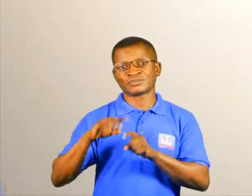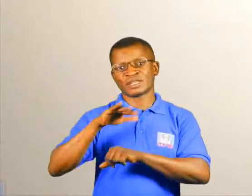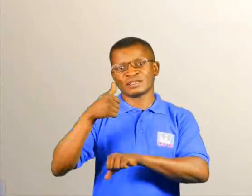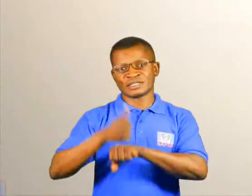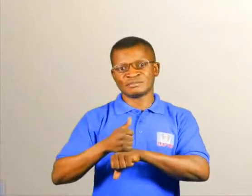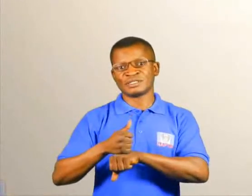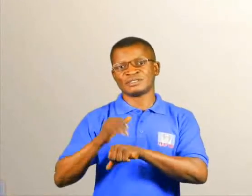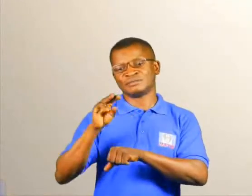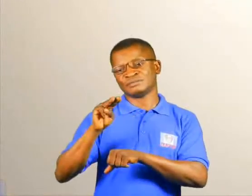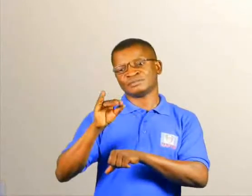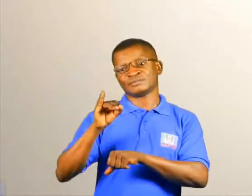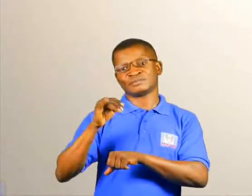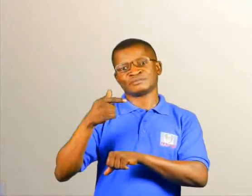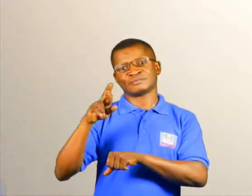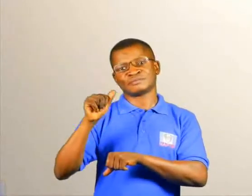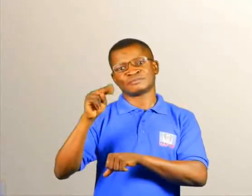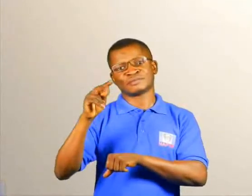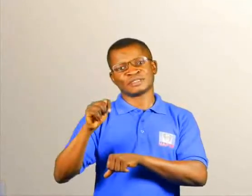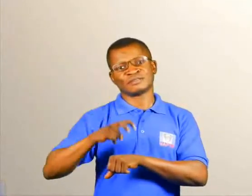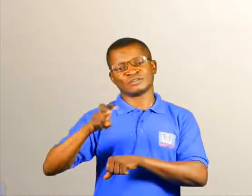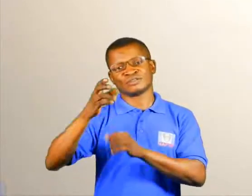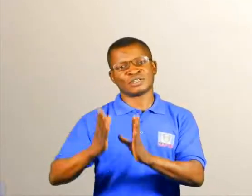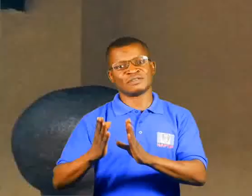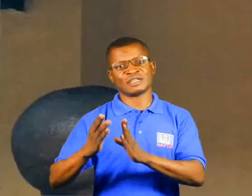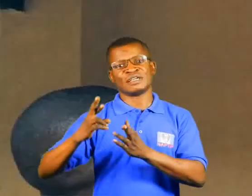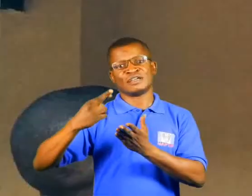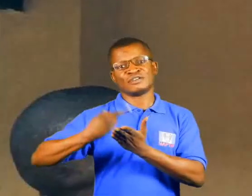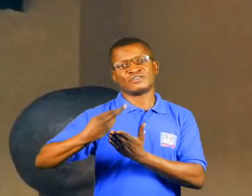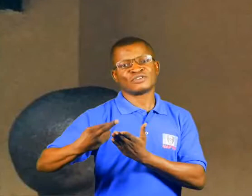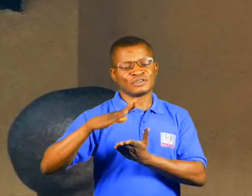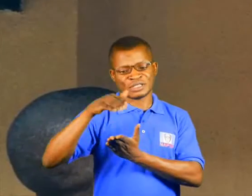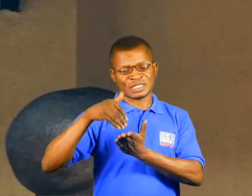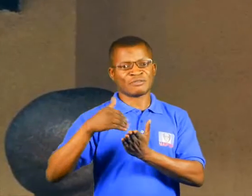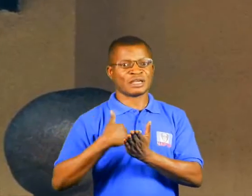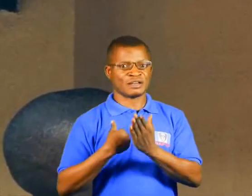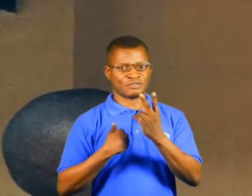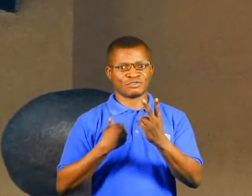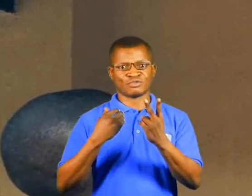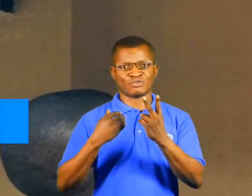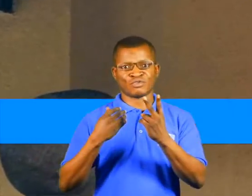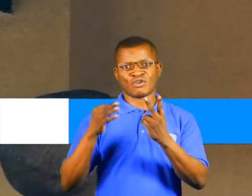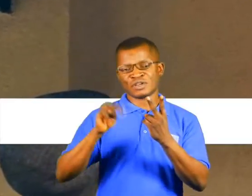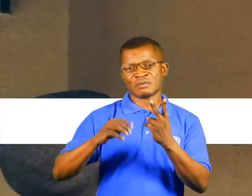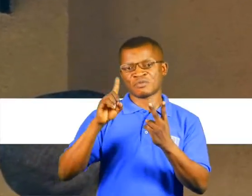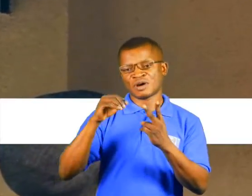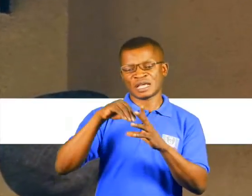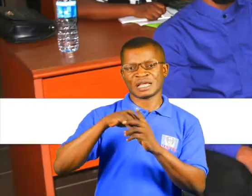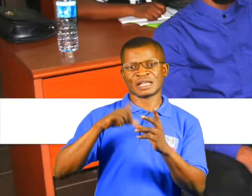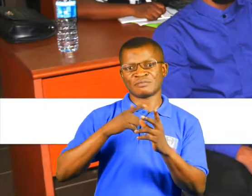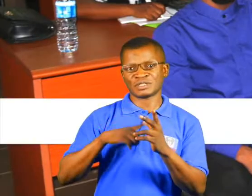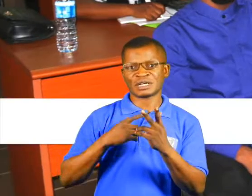to establish what we call the Migrants Resource Centers. As at date, we have 3 of them, one here